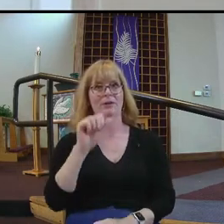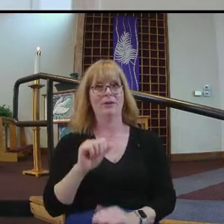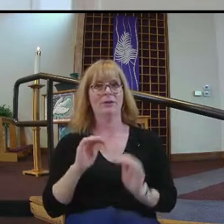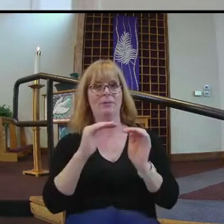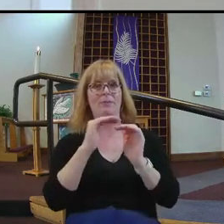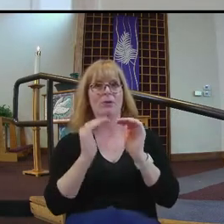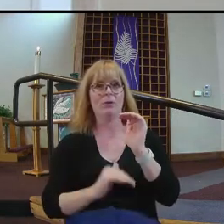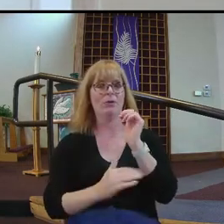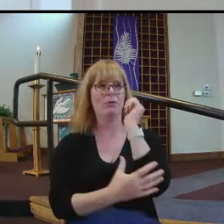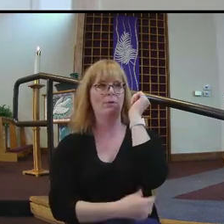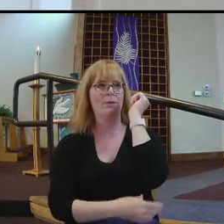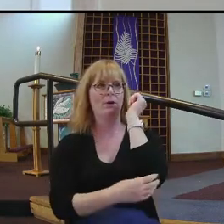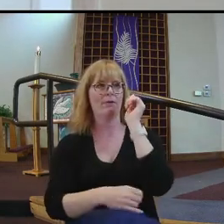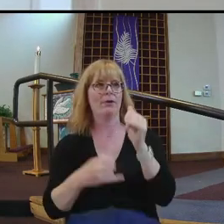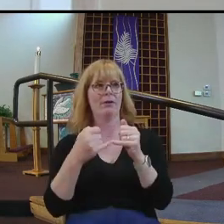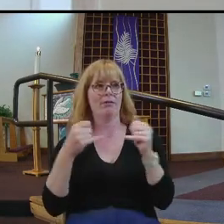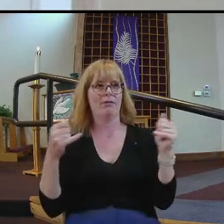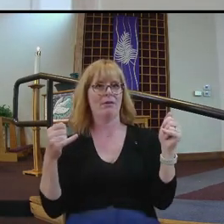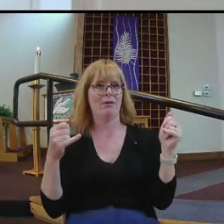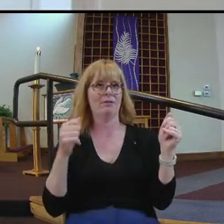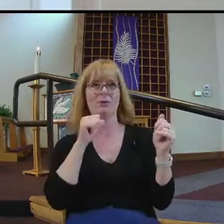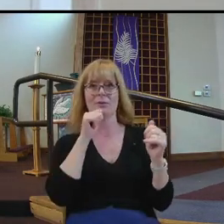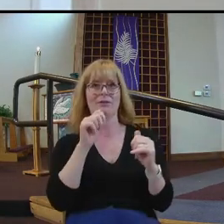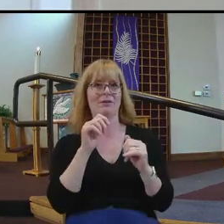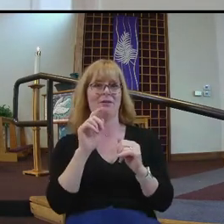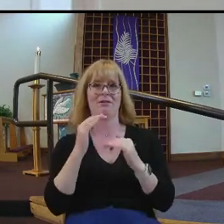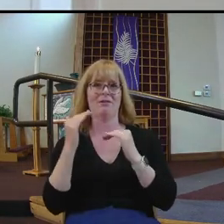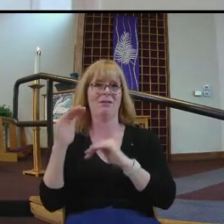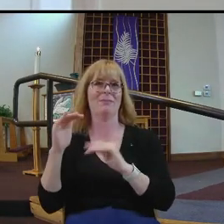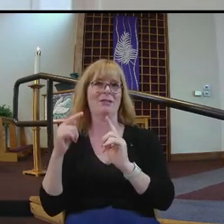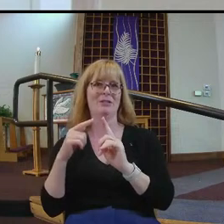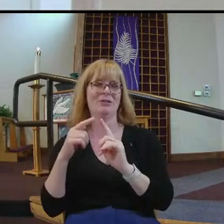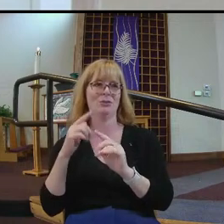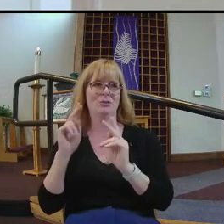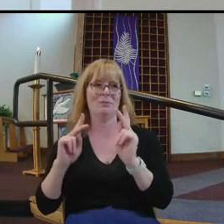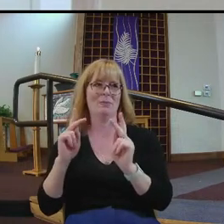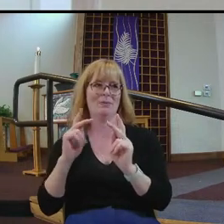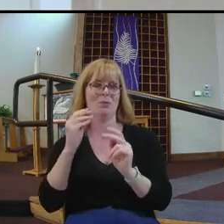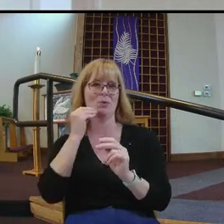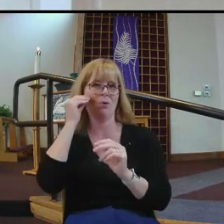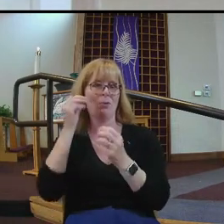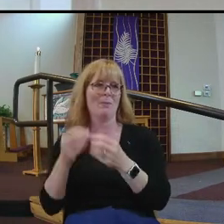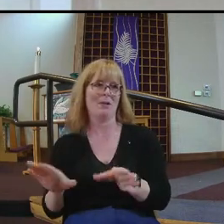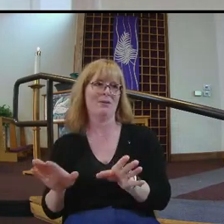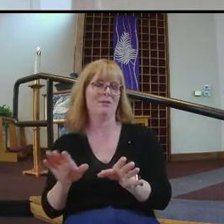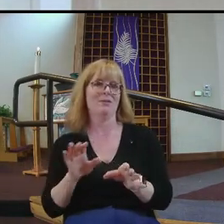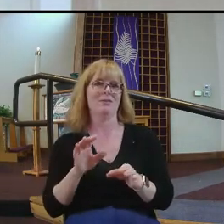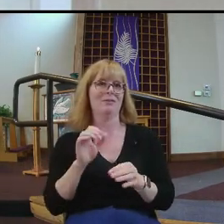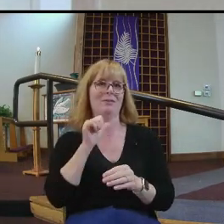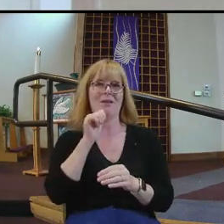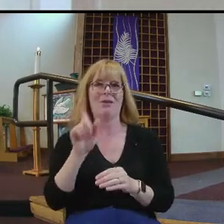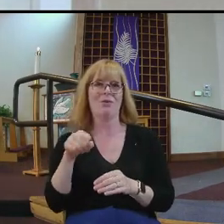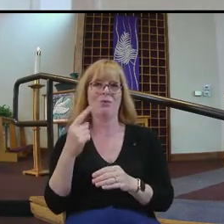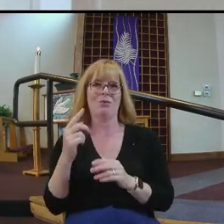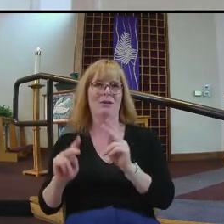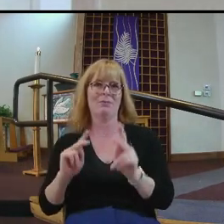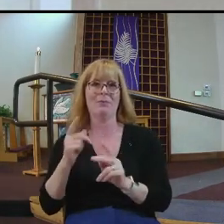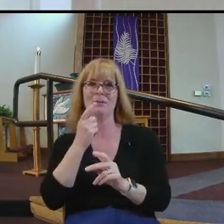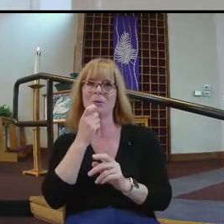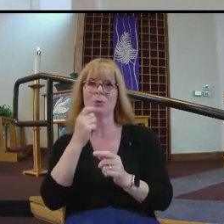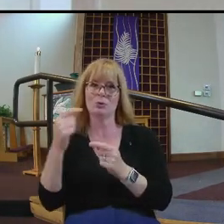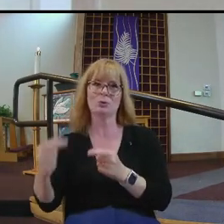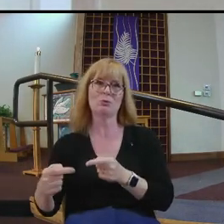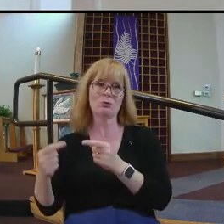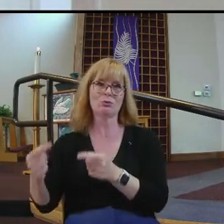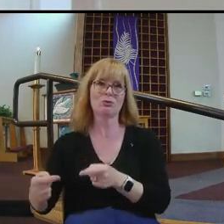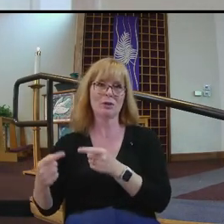line? It's not just an unhoused folks issue. They're not the only ones who struggle to make it. This is a much